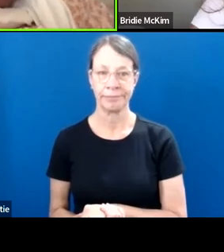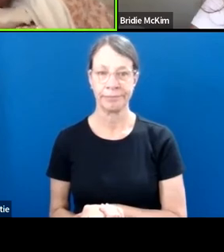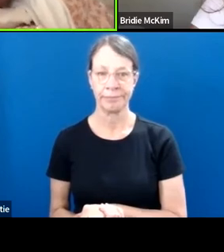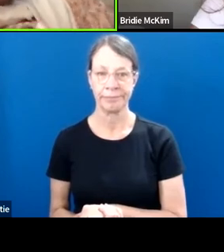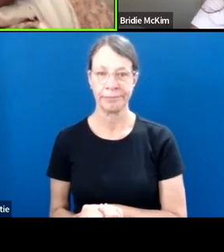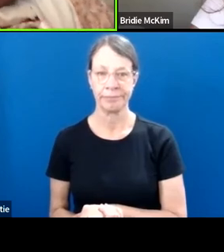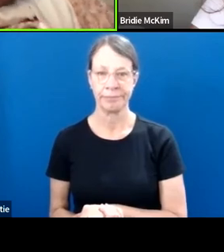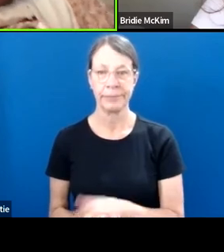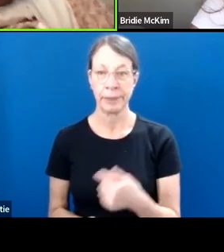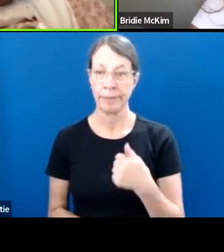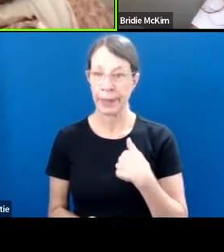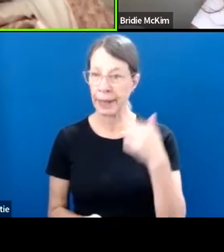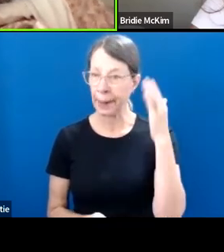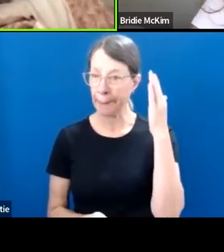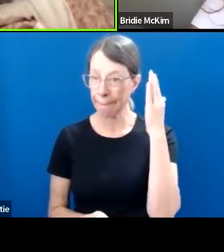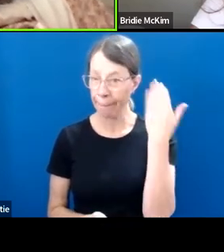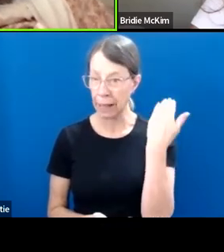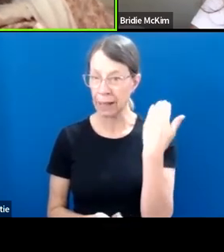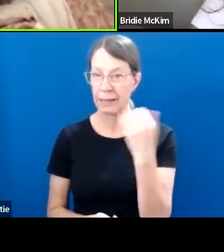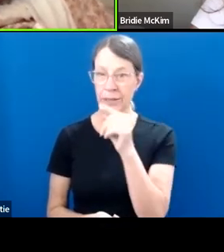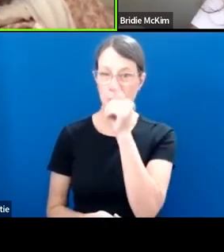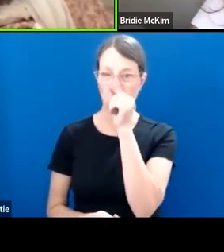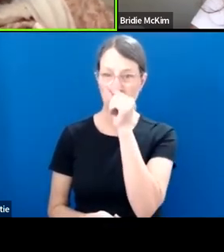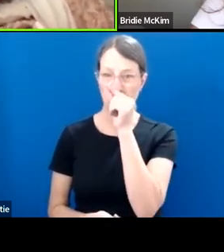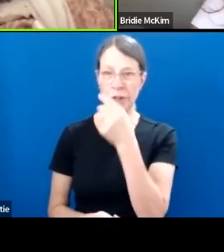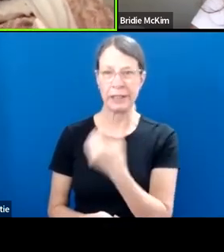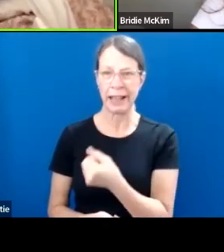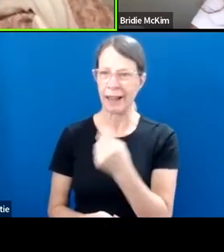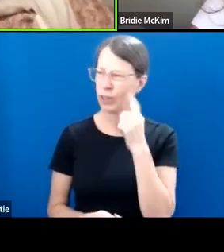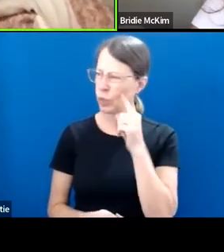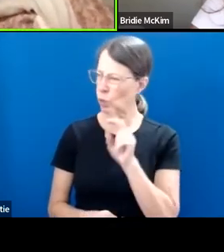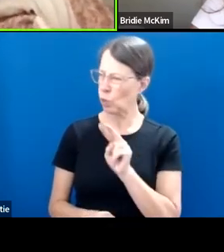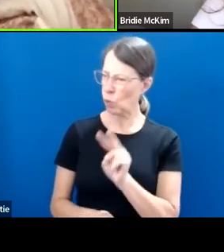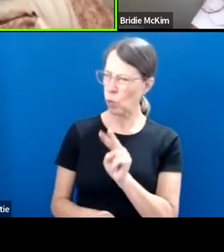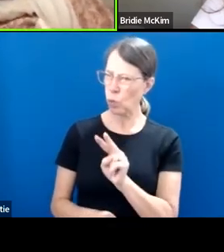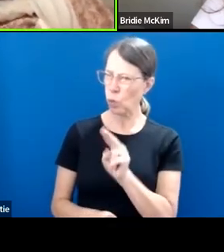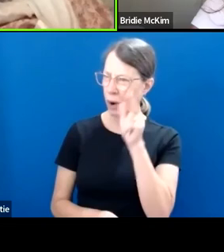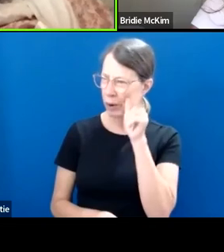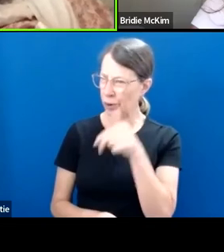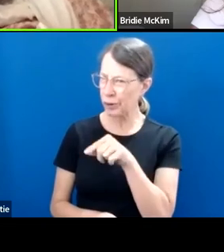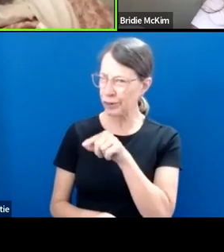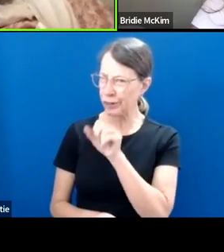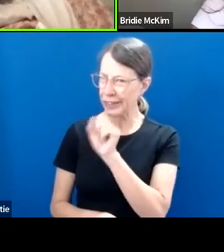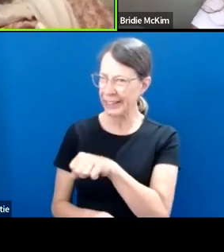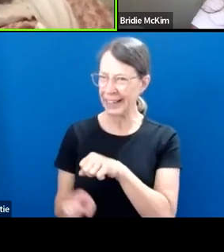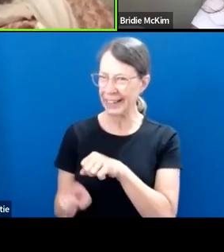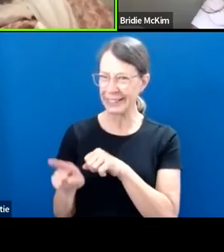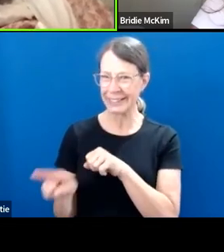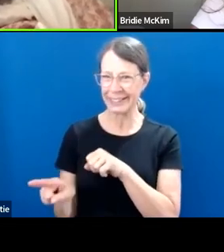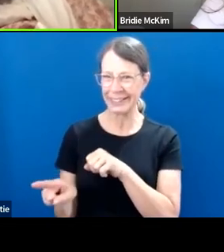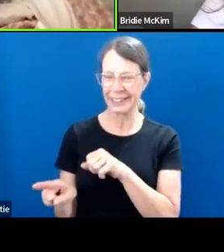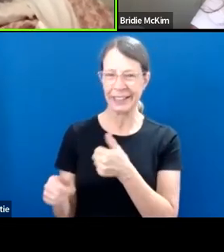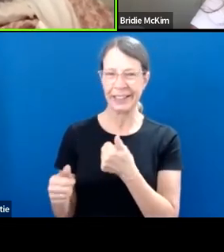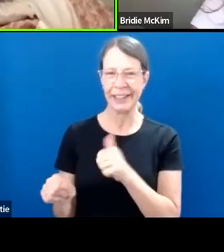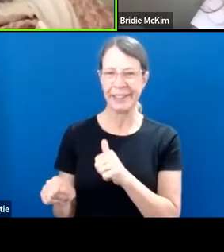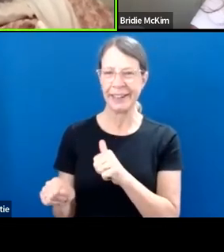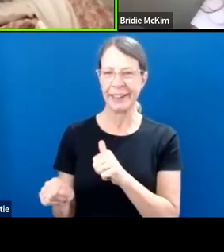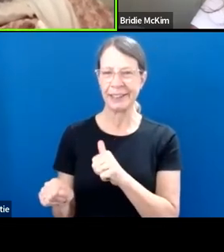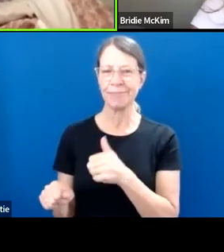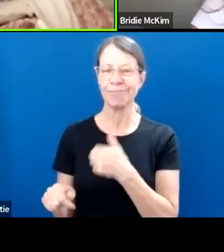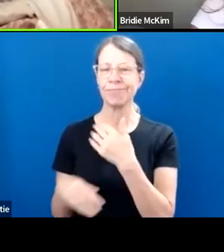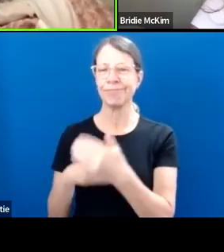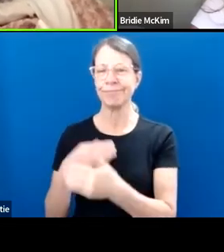I have instantly thought, yeah, that looks great. And then I've, you know, come